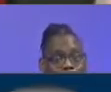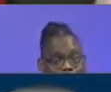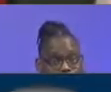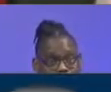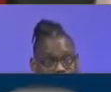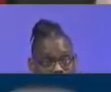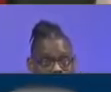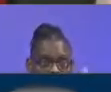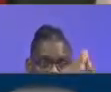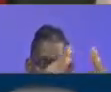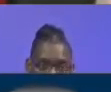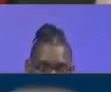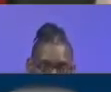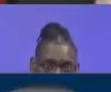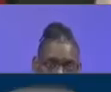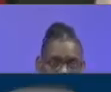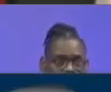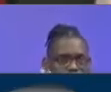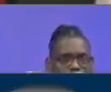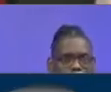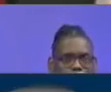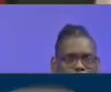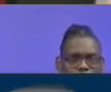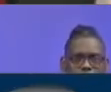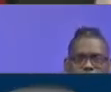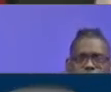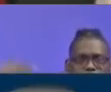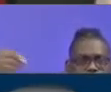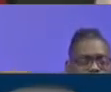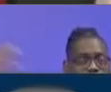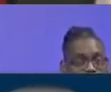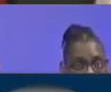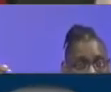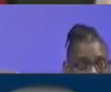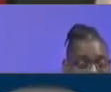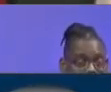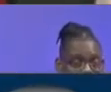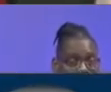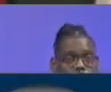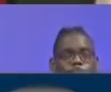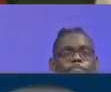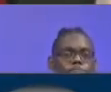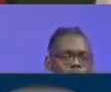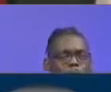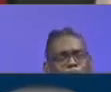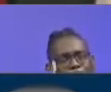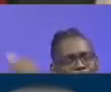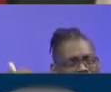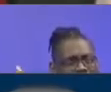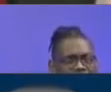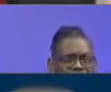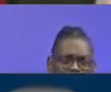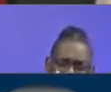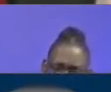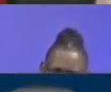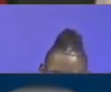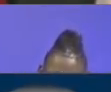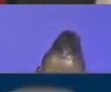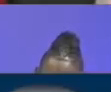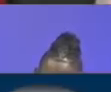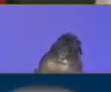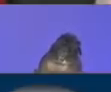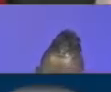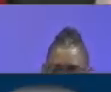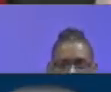versus outdoor, we know what that is. It's better to be a little outdoors, but in small